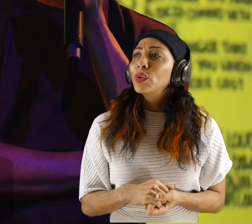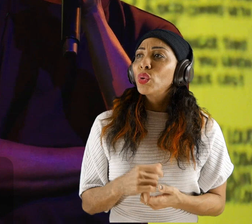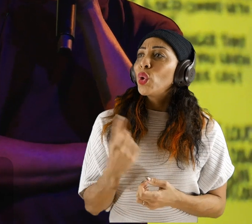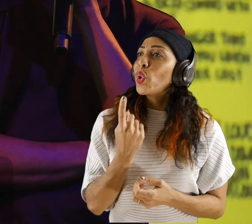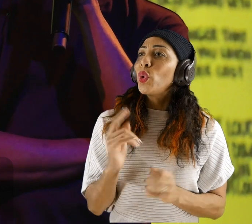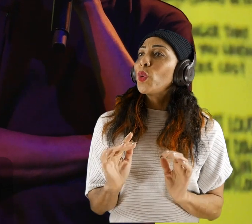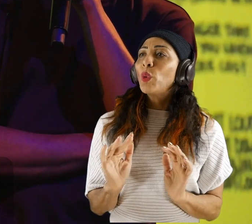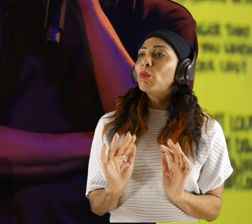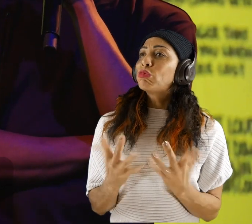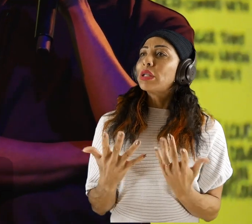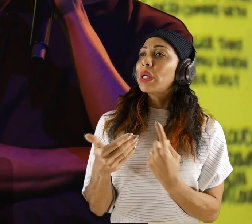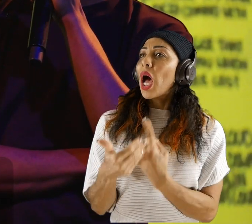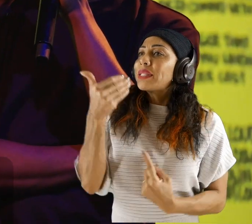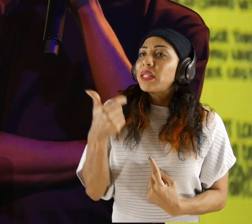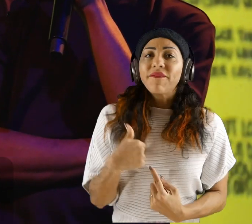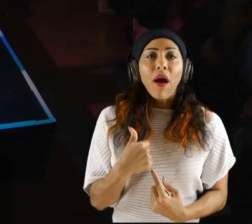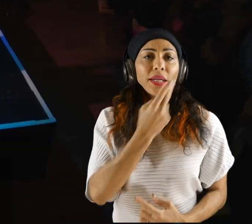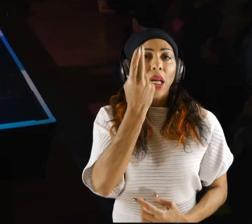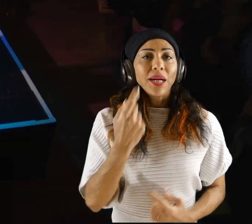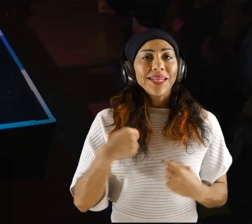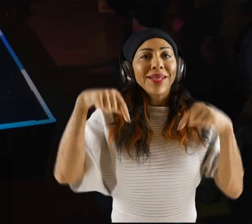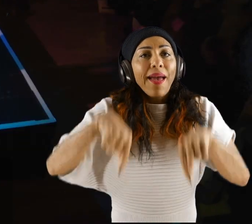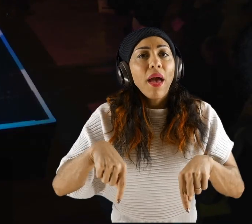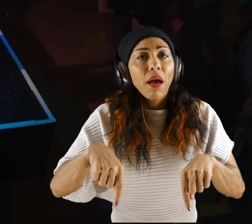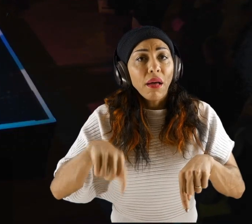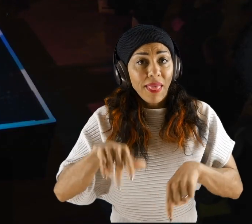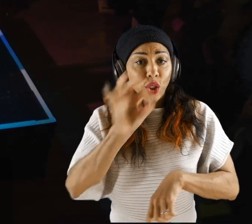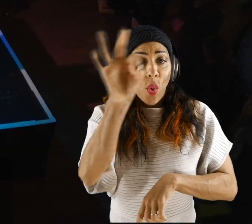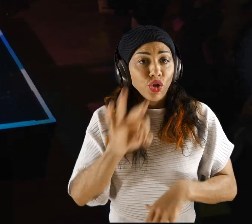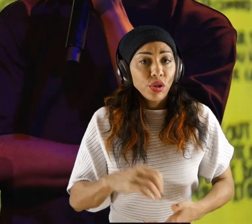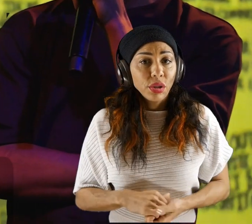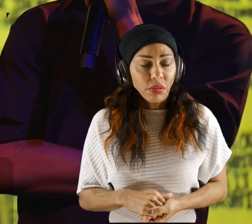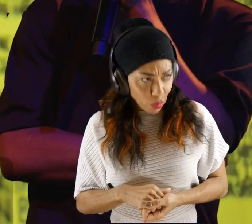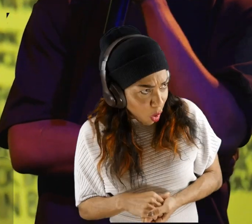identify as an artist? That's a question. What?